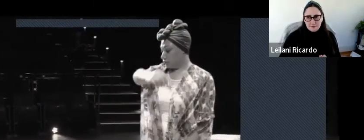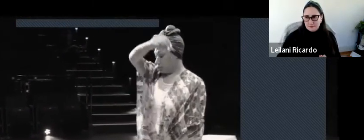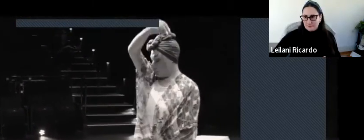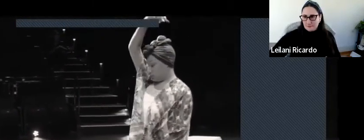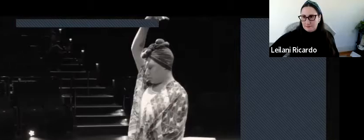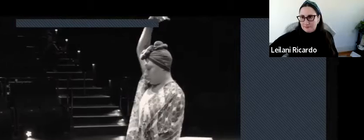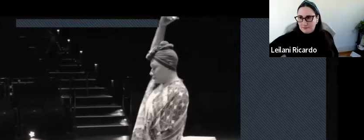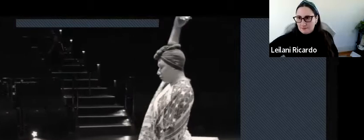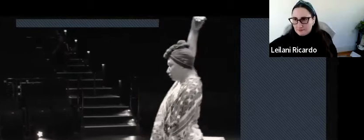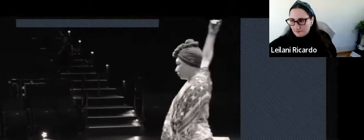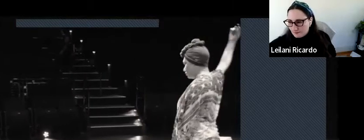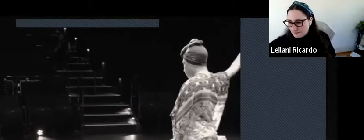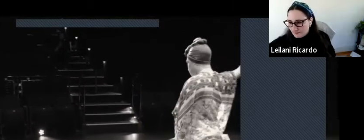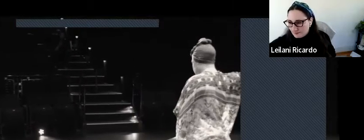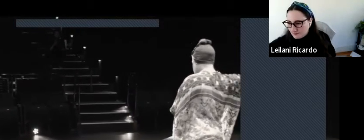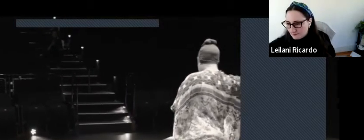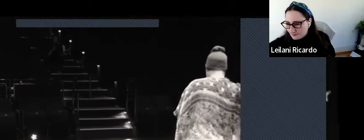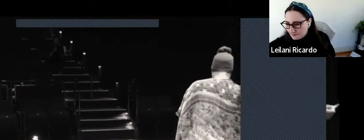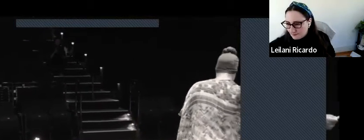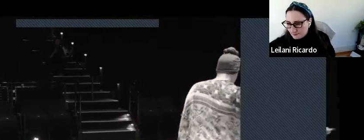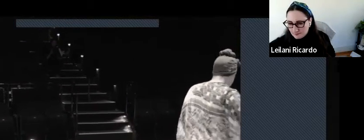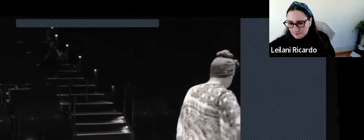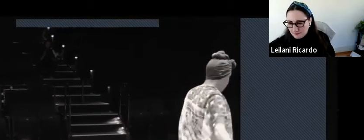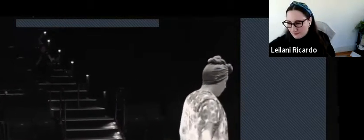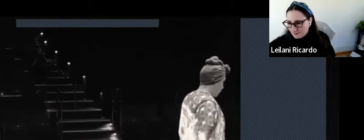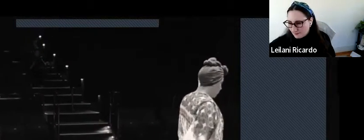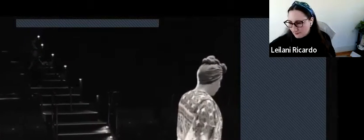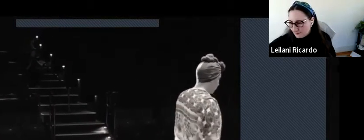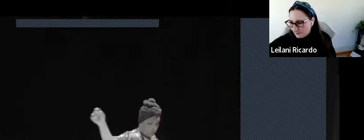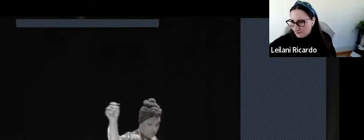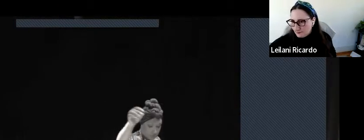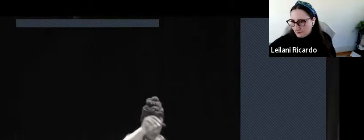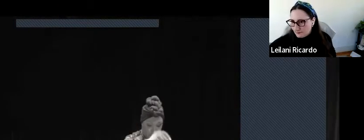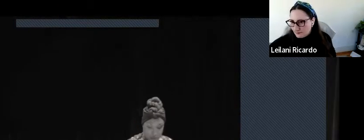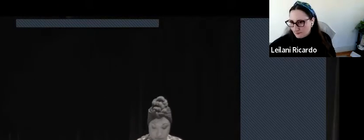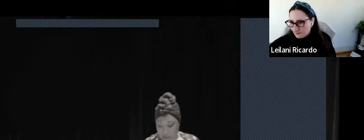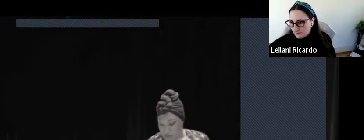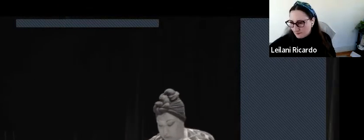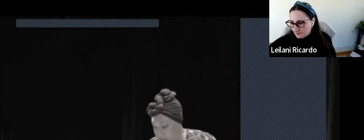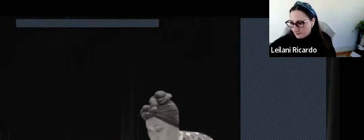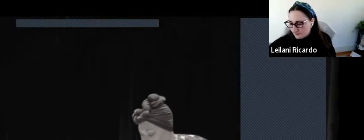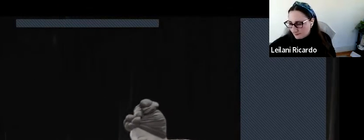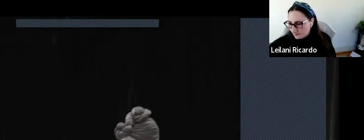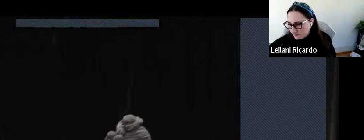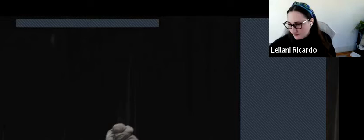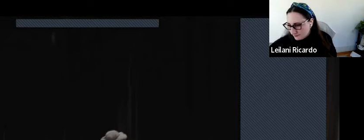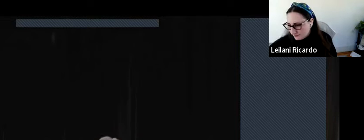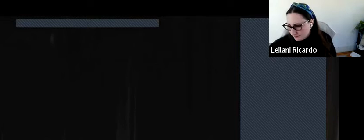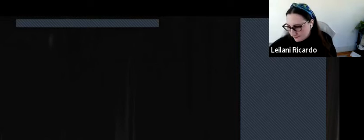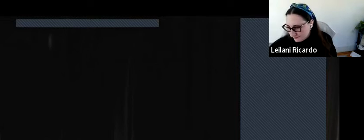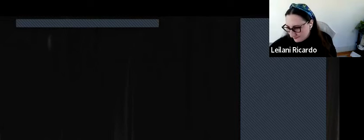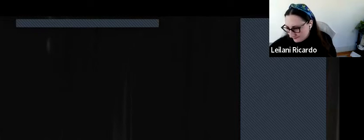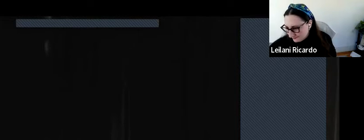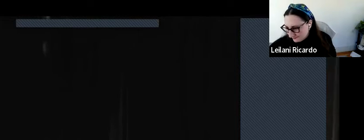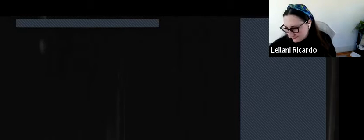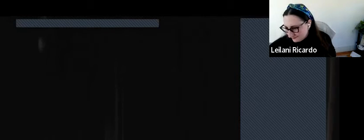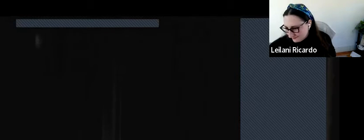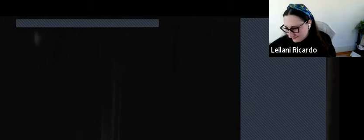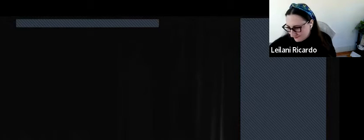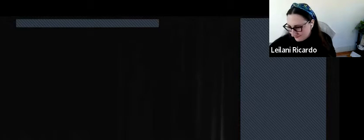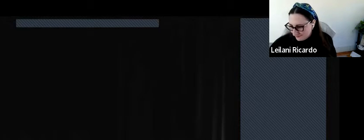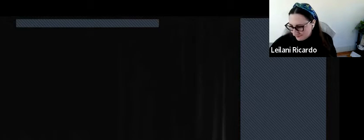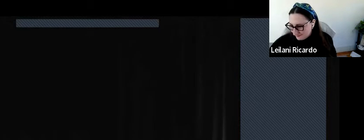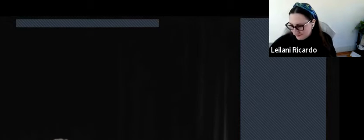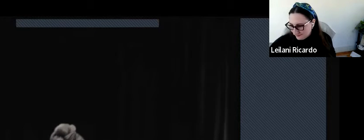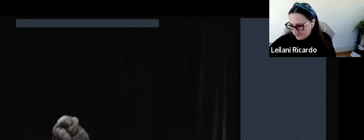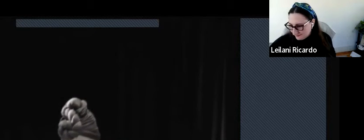their grief and admirations, that we may all have the heart to bear witness to each other,